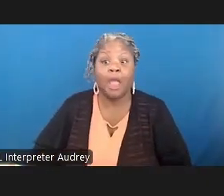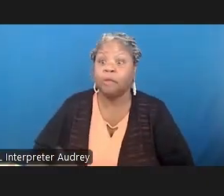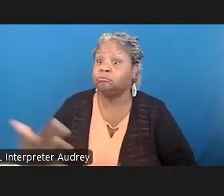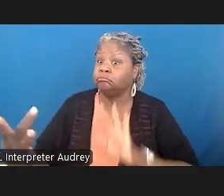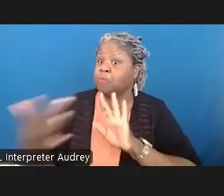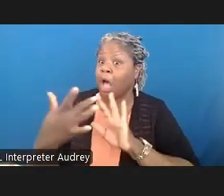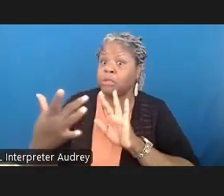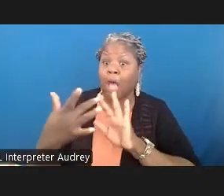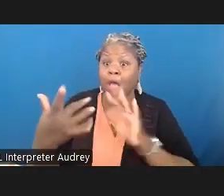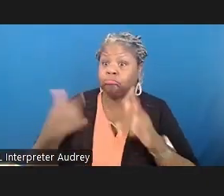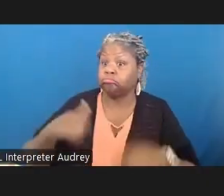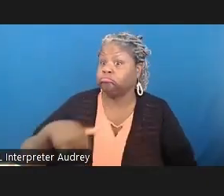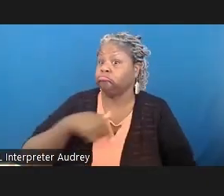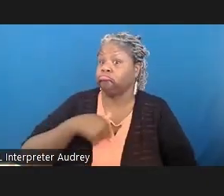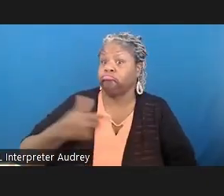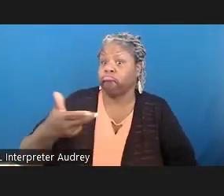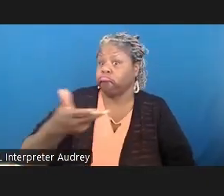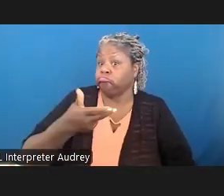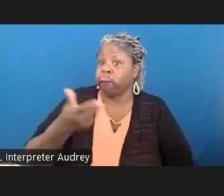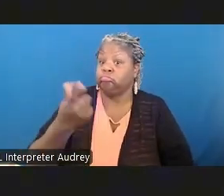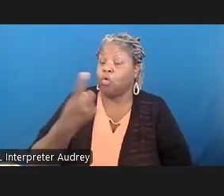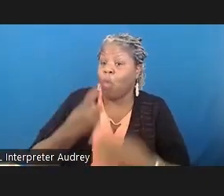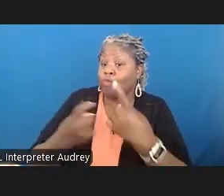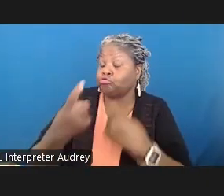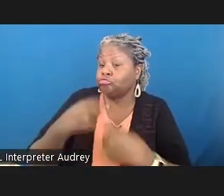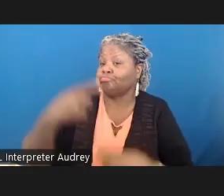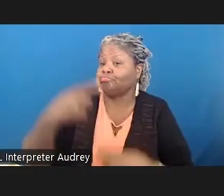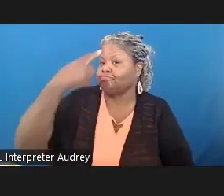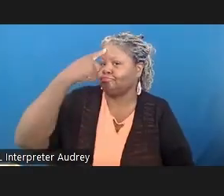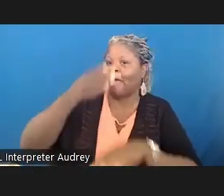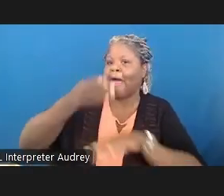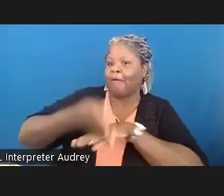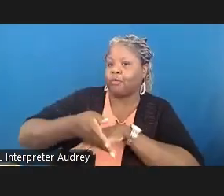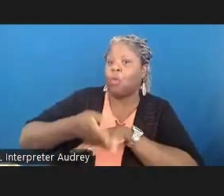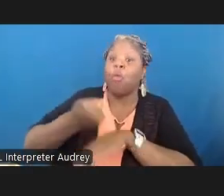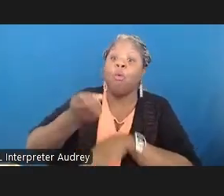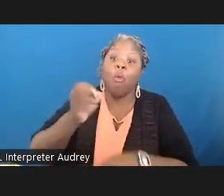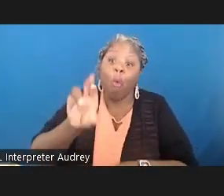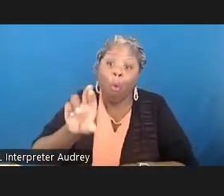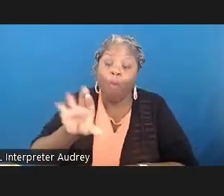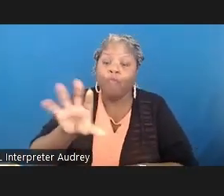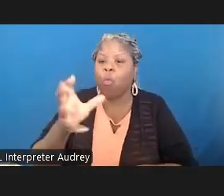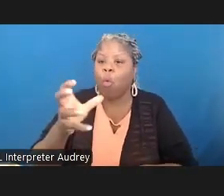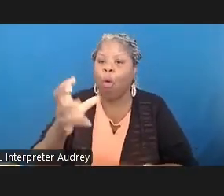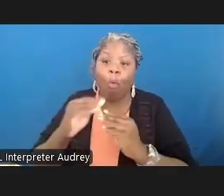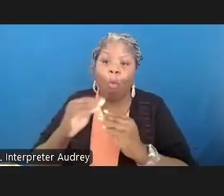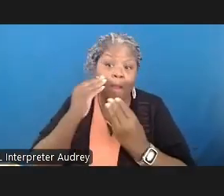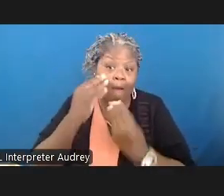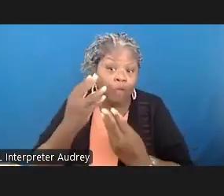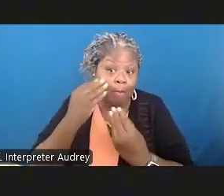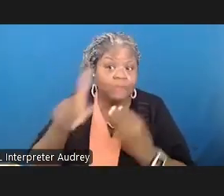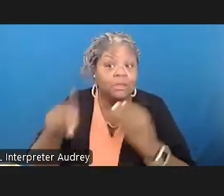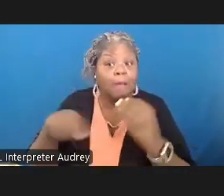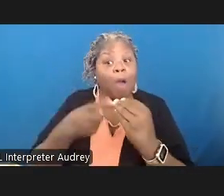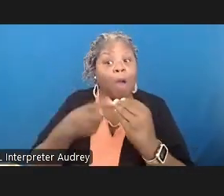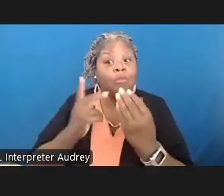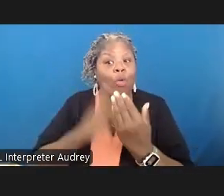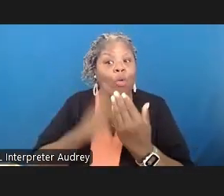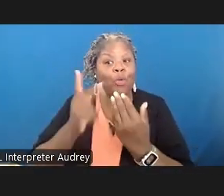feel free to reach out to us if you have any more questions that come up afterwards, or if you wanted any more information regarding the program.